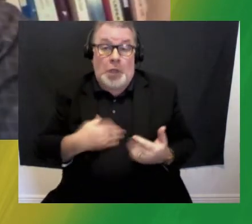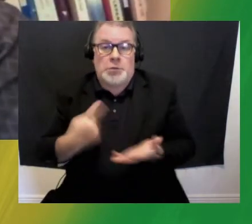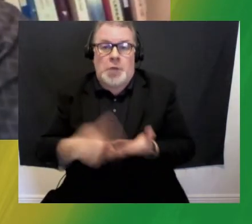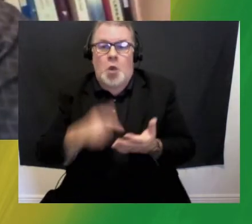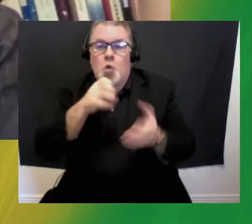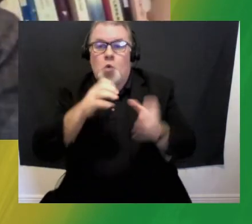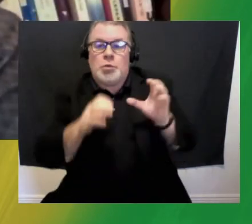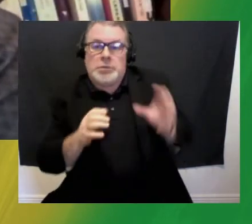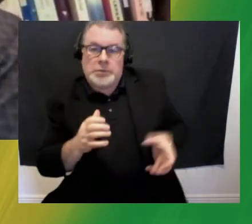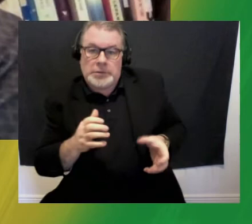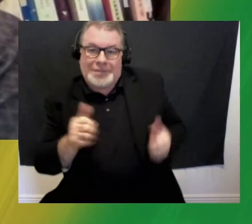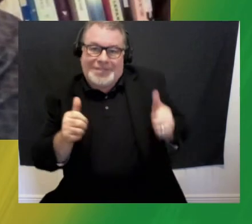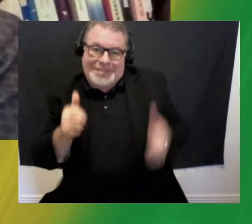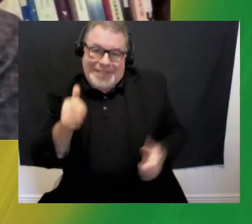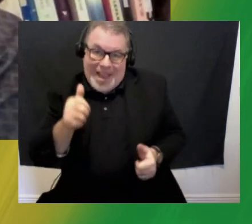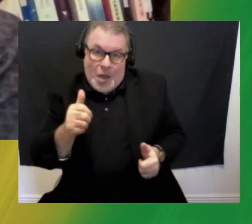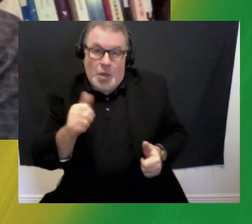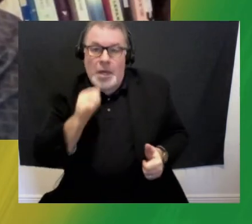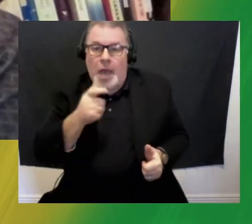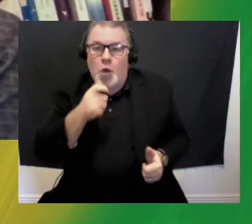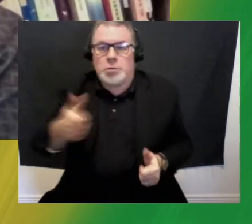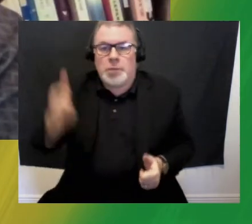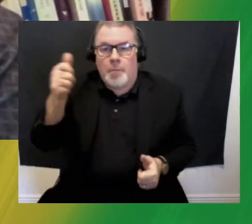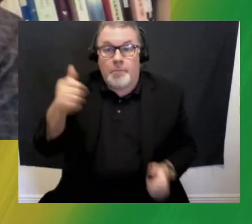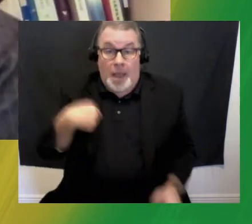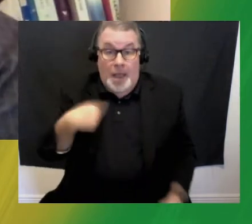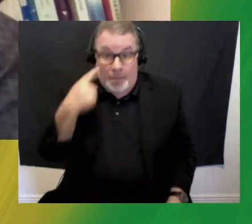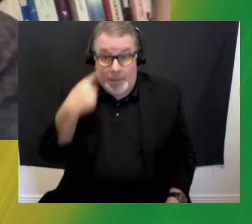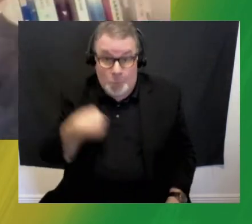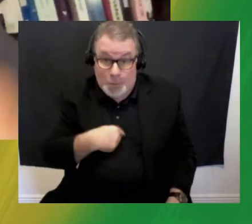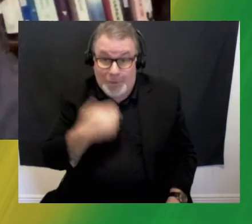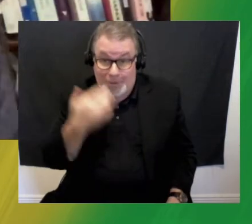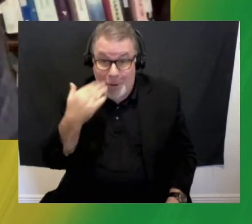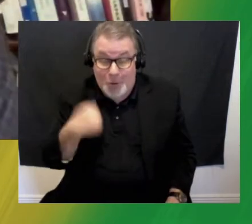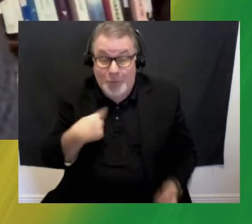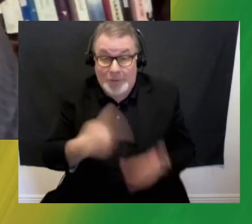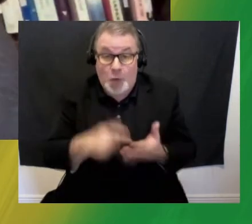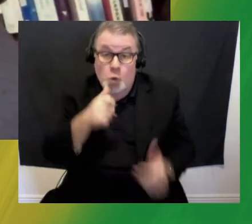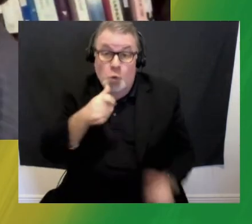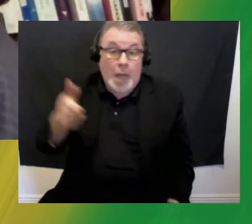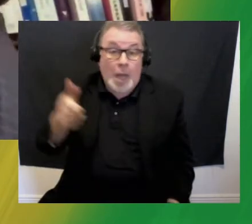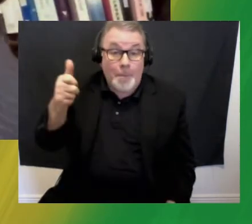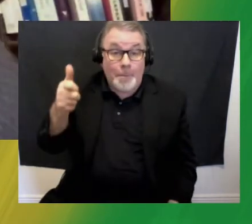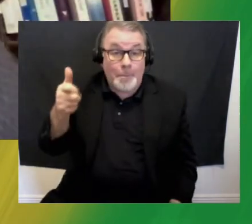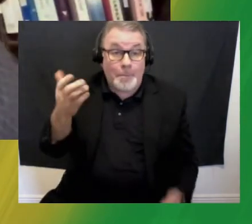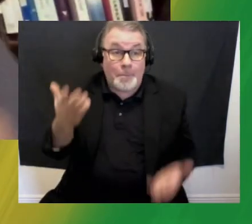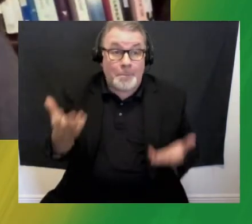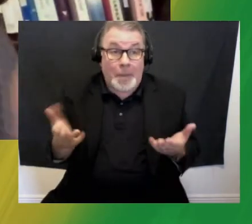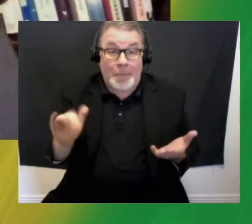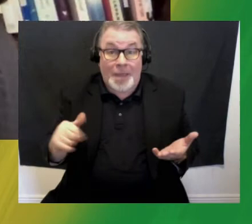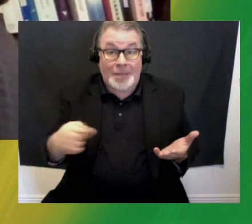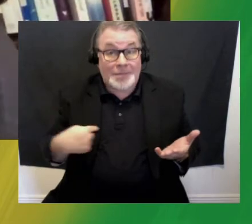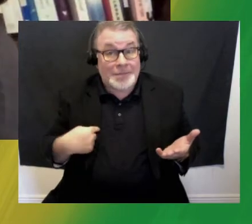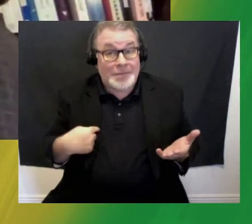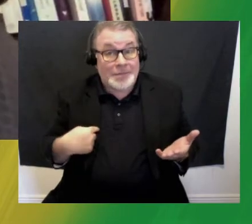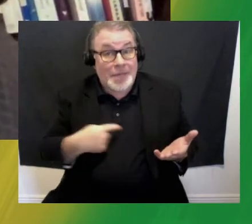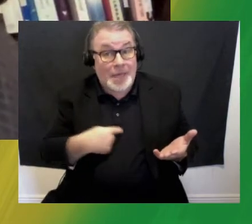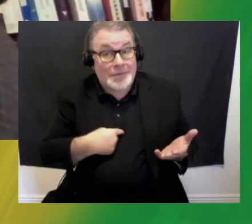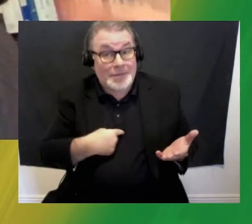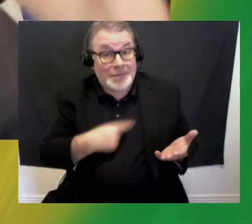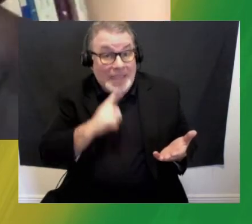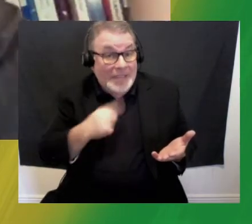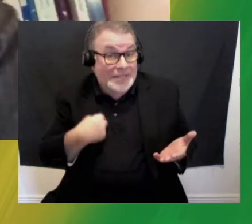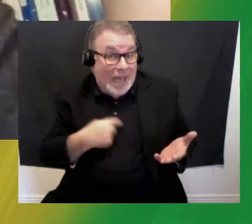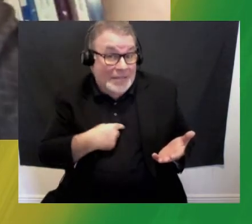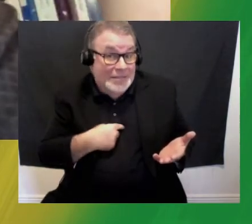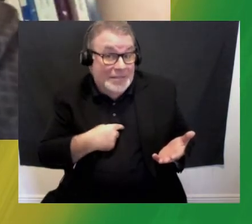not talk about who's up? Oh, well, I think we know, right? Because if we talk about who's up, that might be us. And it is us. At some point,